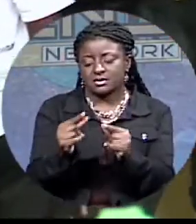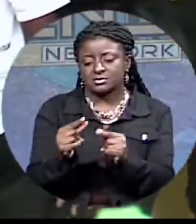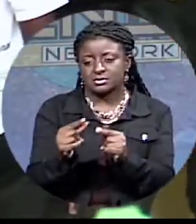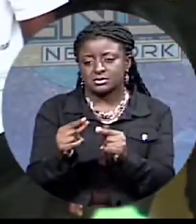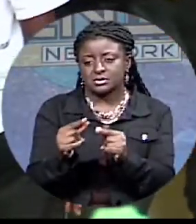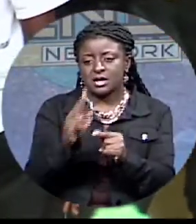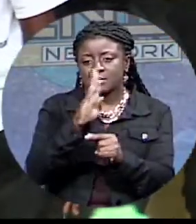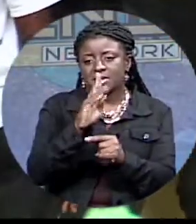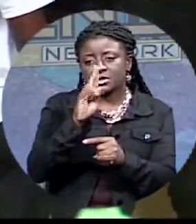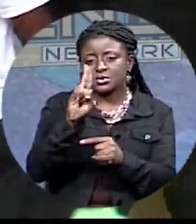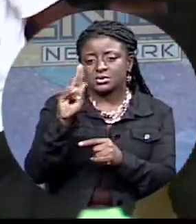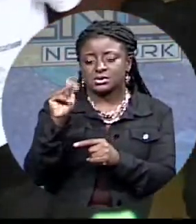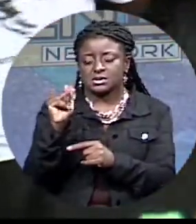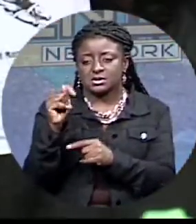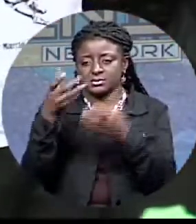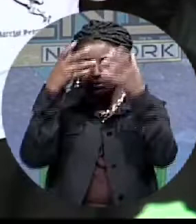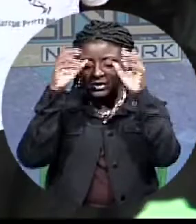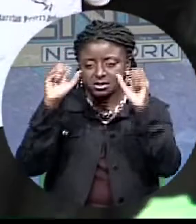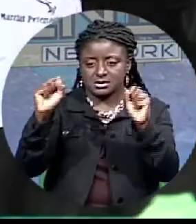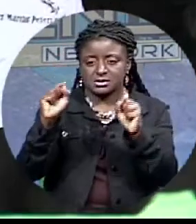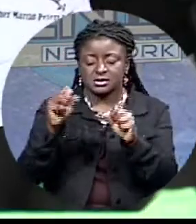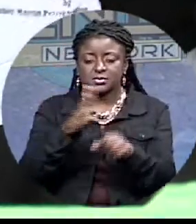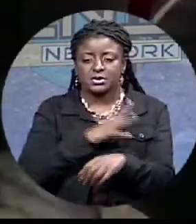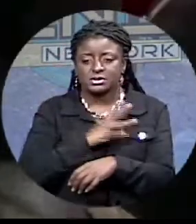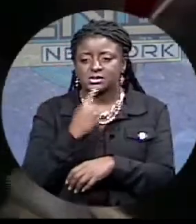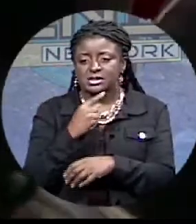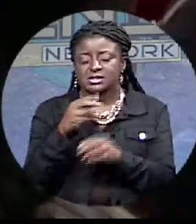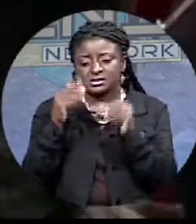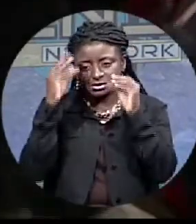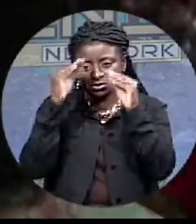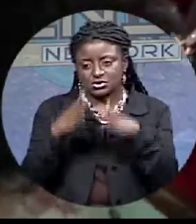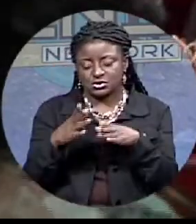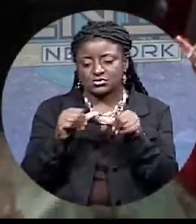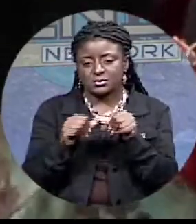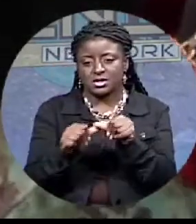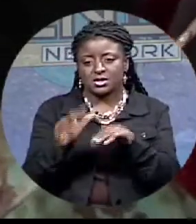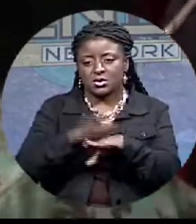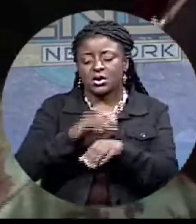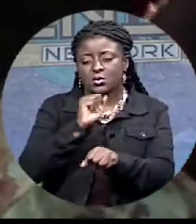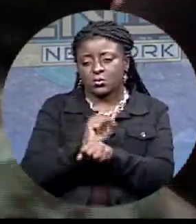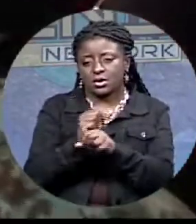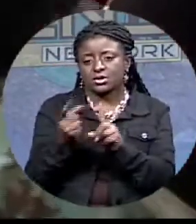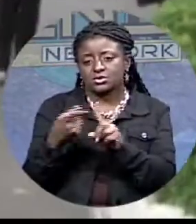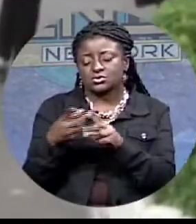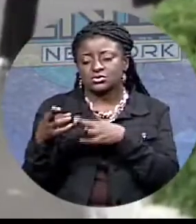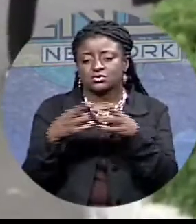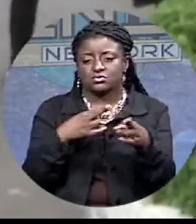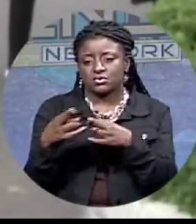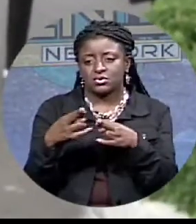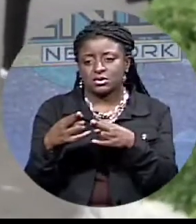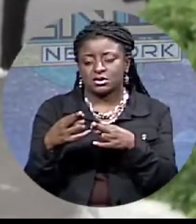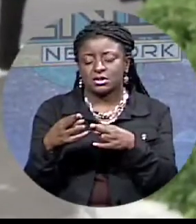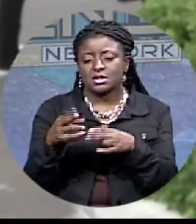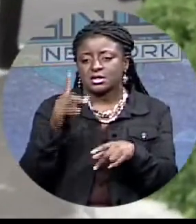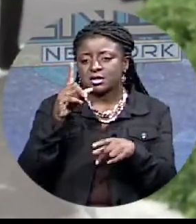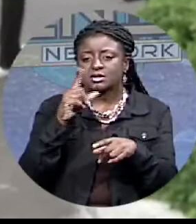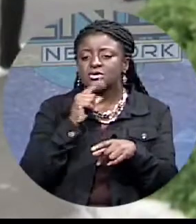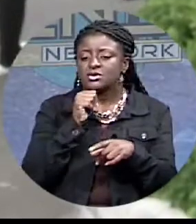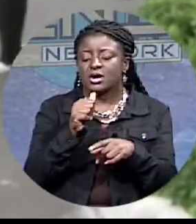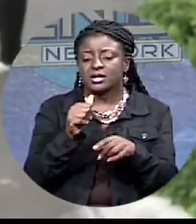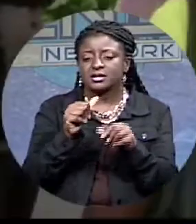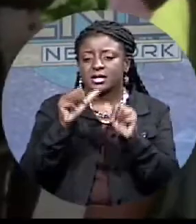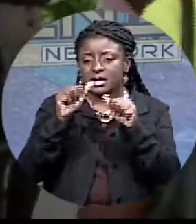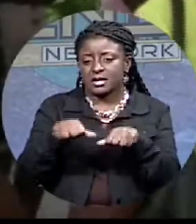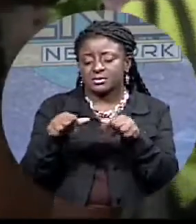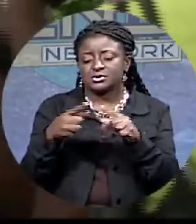Wilson says members remain on work to rule, alleging that executive officers have been denied access to school premises for meetings. Shop